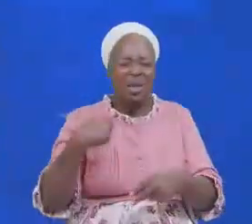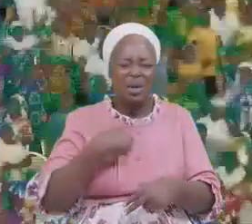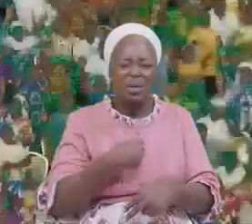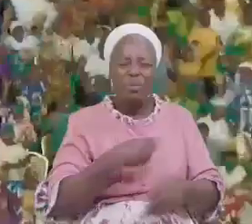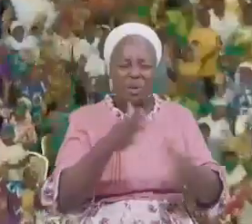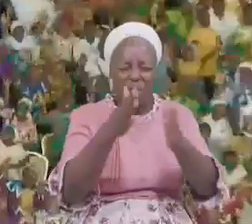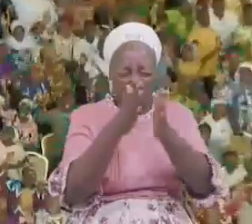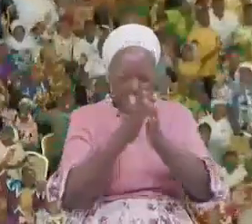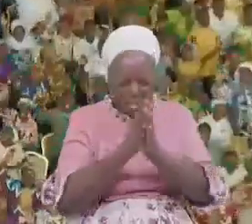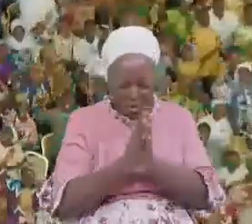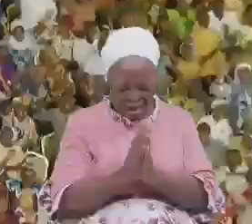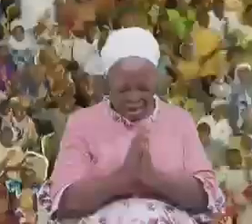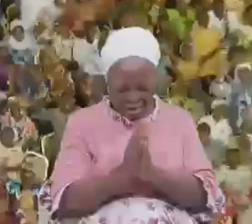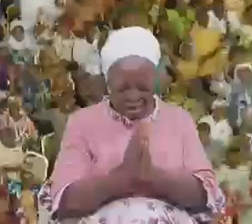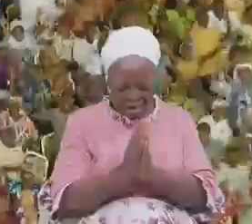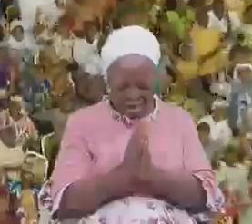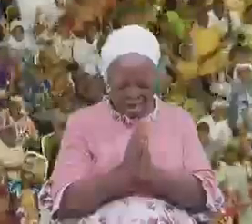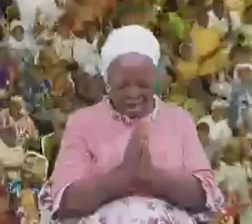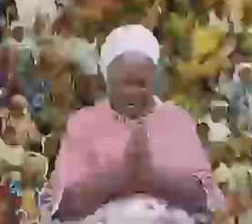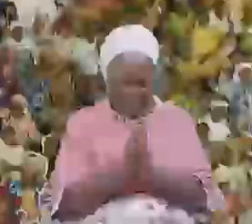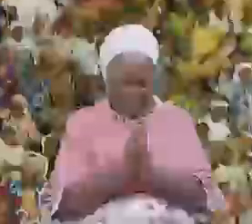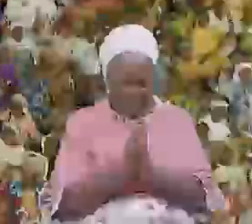pray.